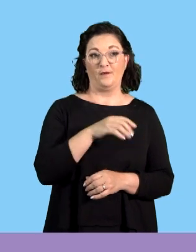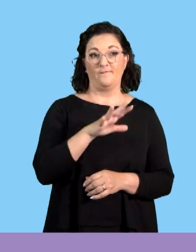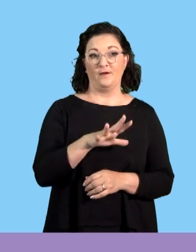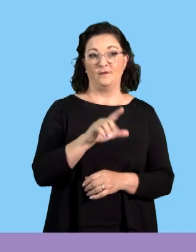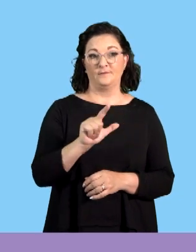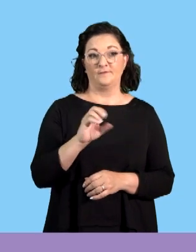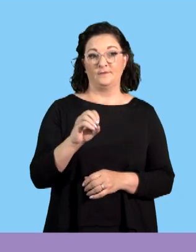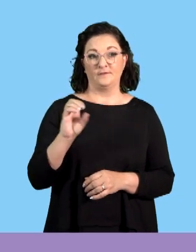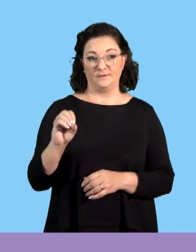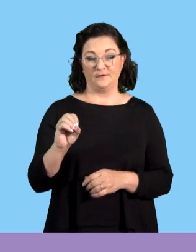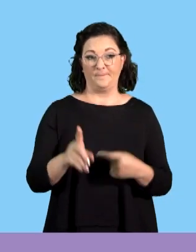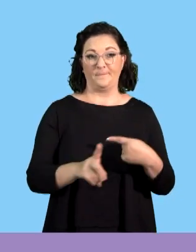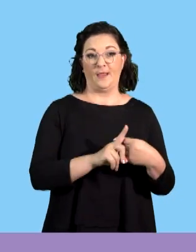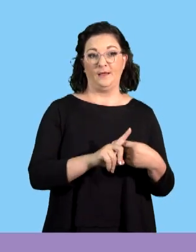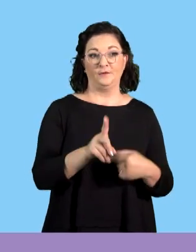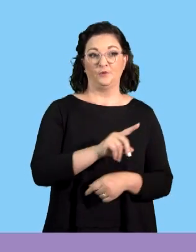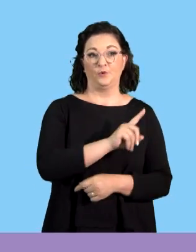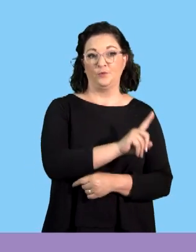94,5700 plus